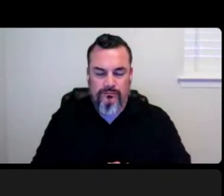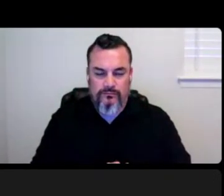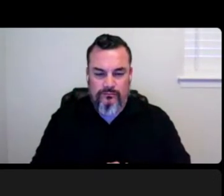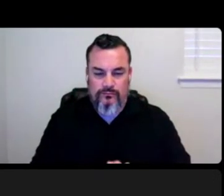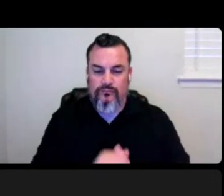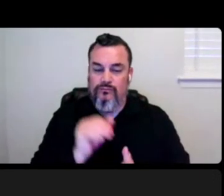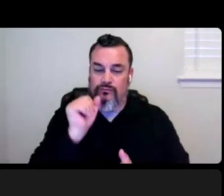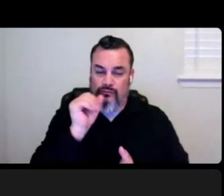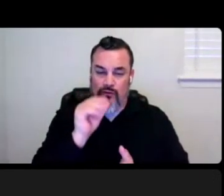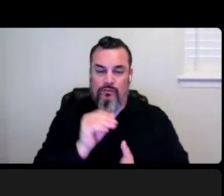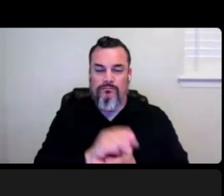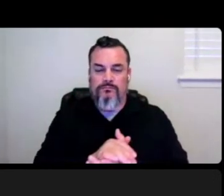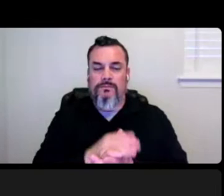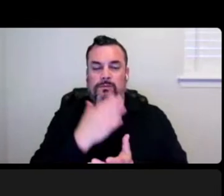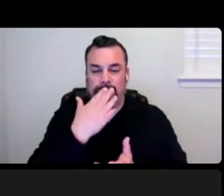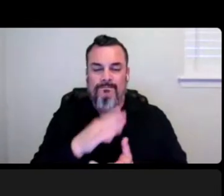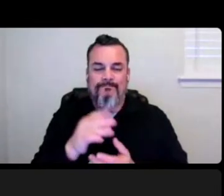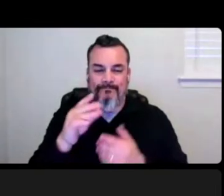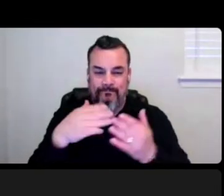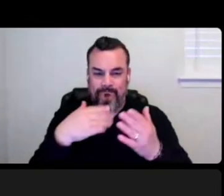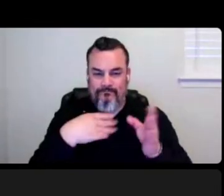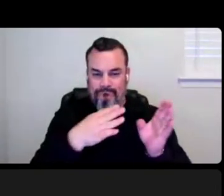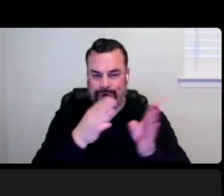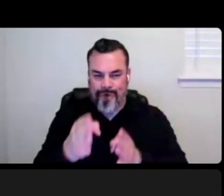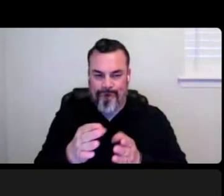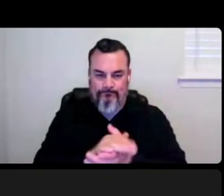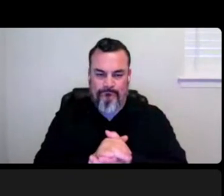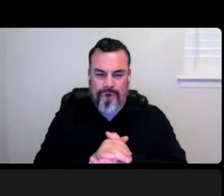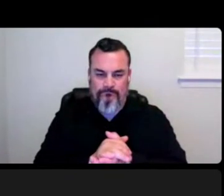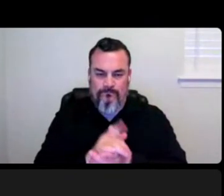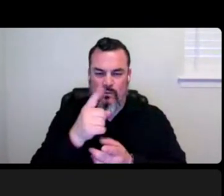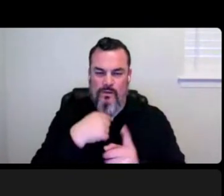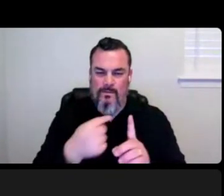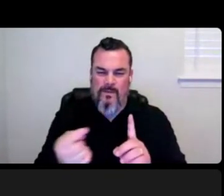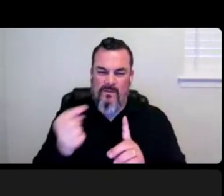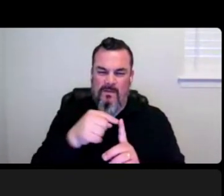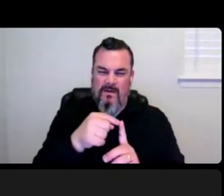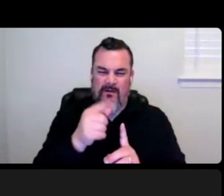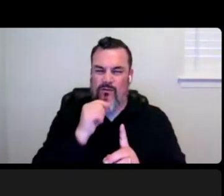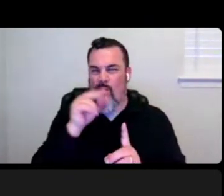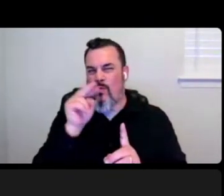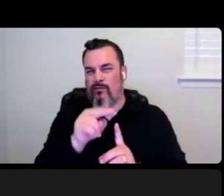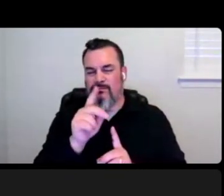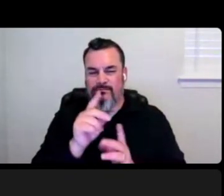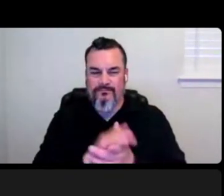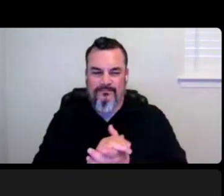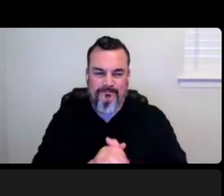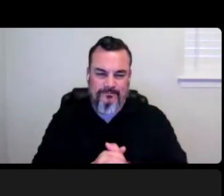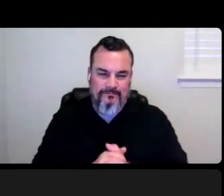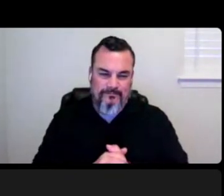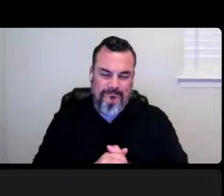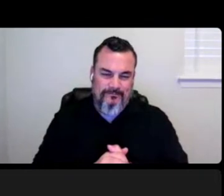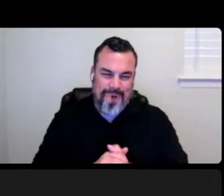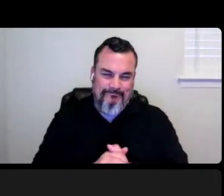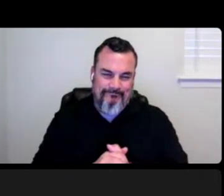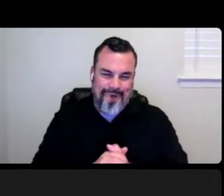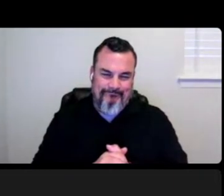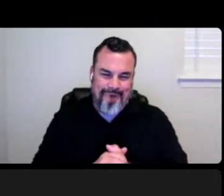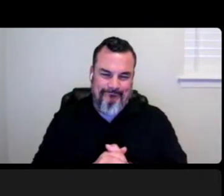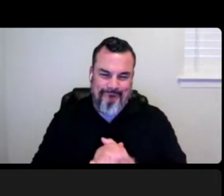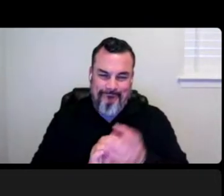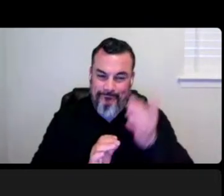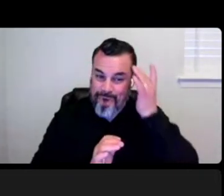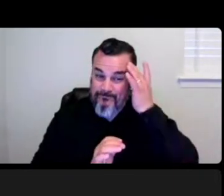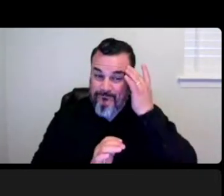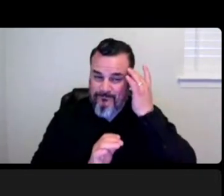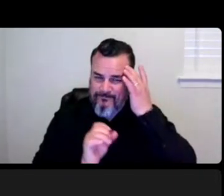So, this takes us to this. Wait a minute, I'm going to go back a couple. Don't look. Okay, I think this thing is going,